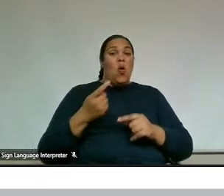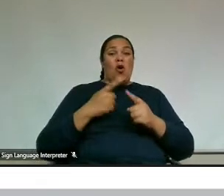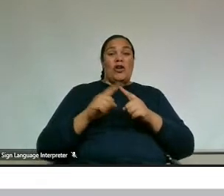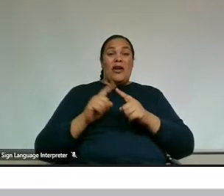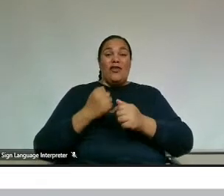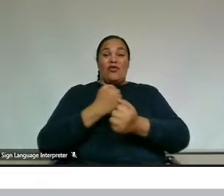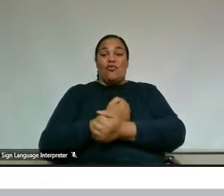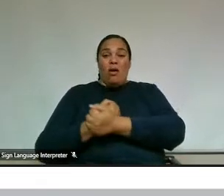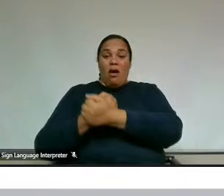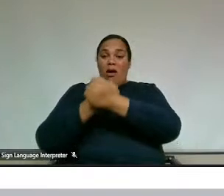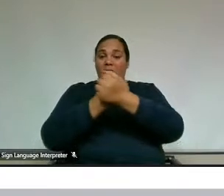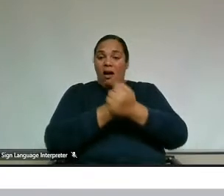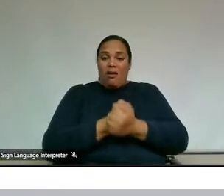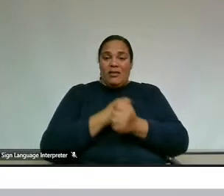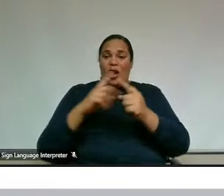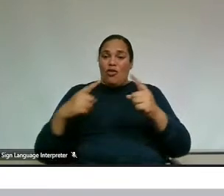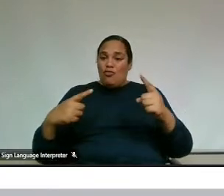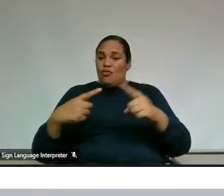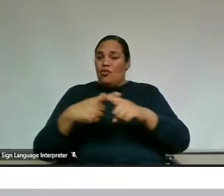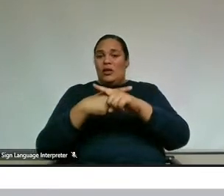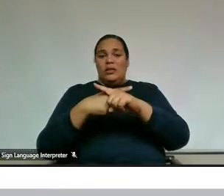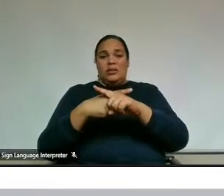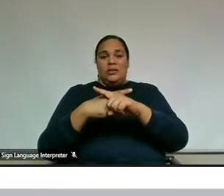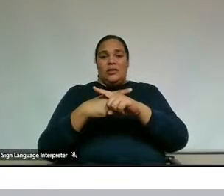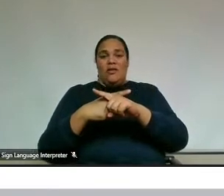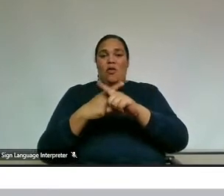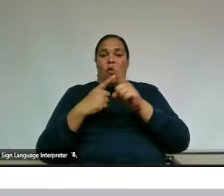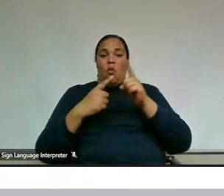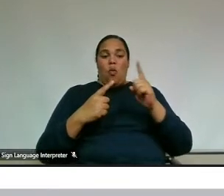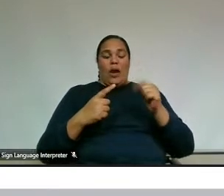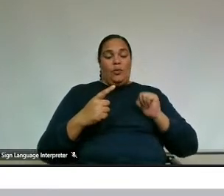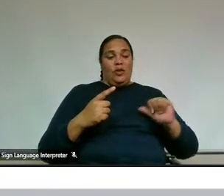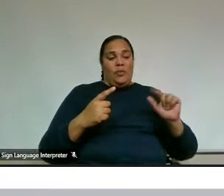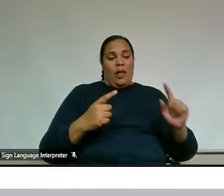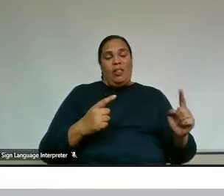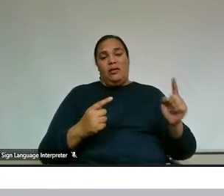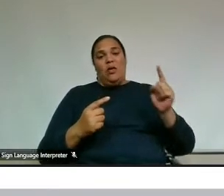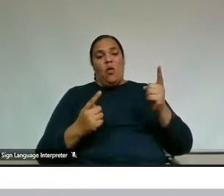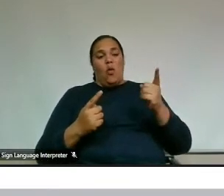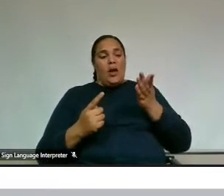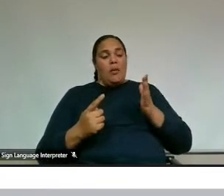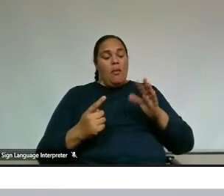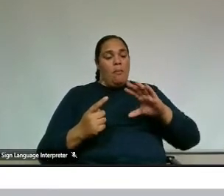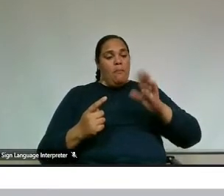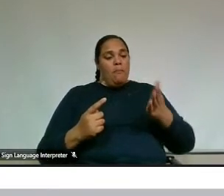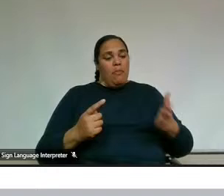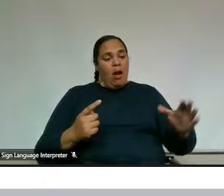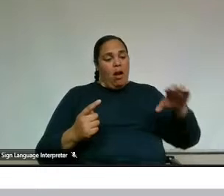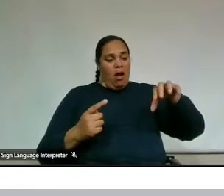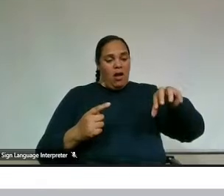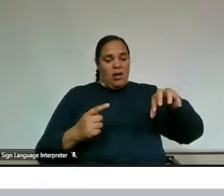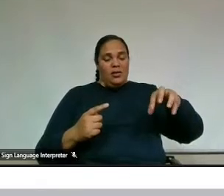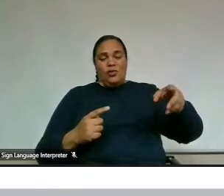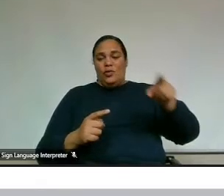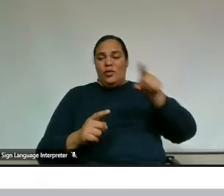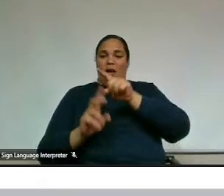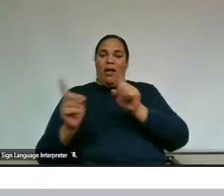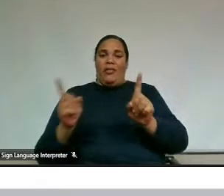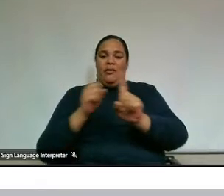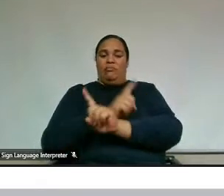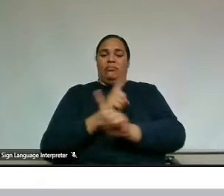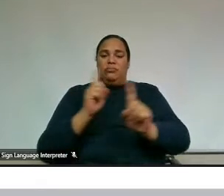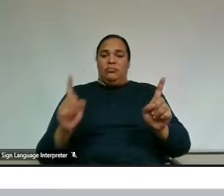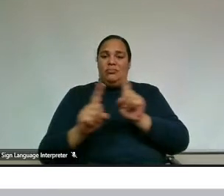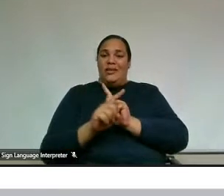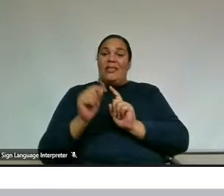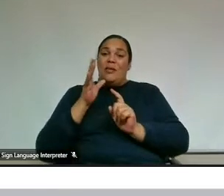and cross from one municipality of one part of the province to another part of the province across the